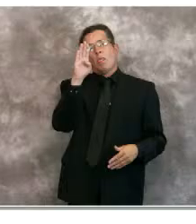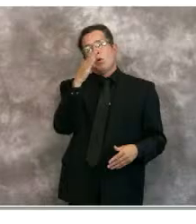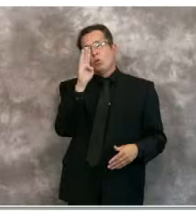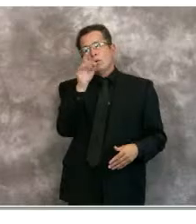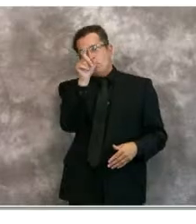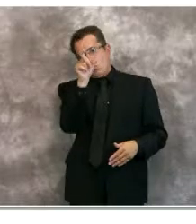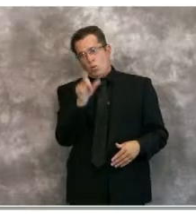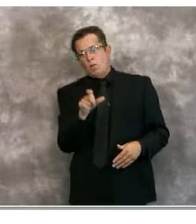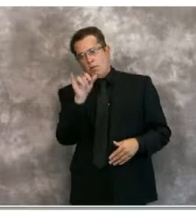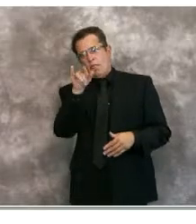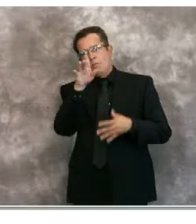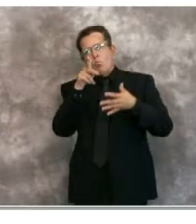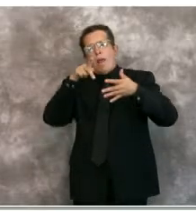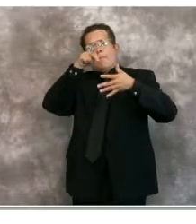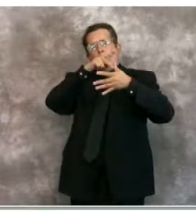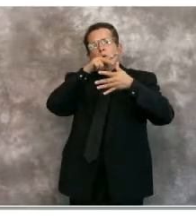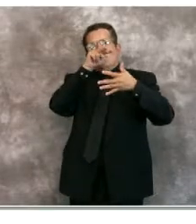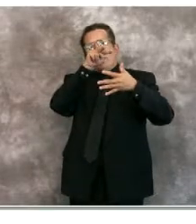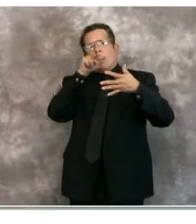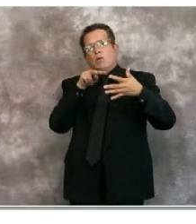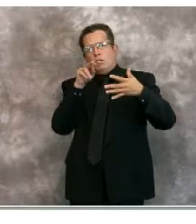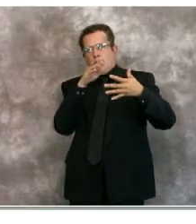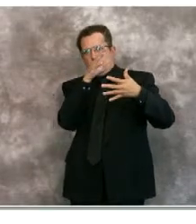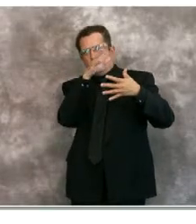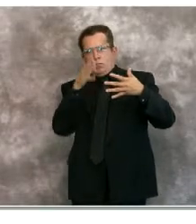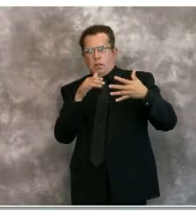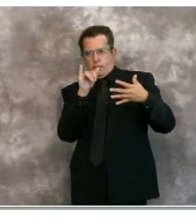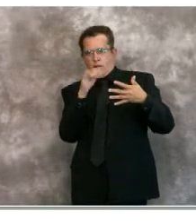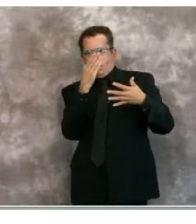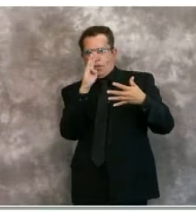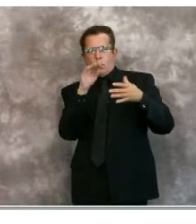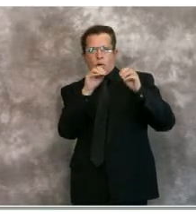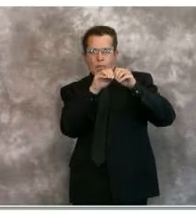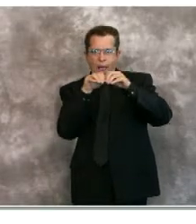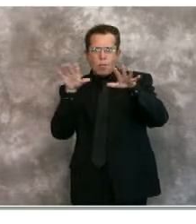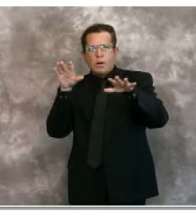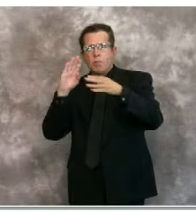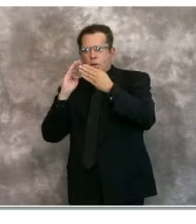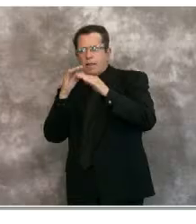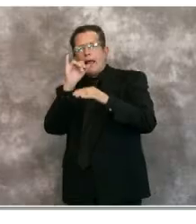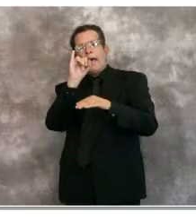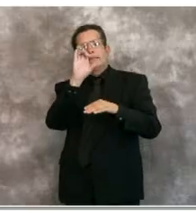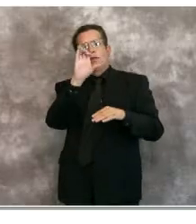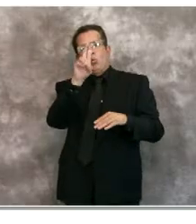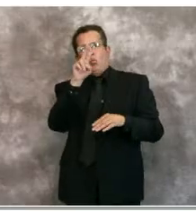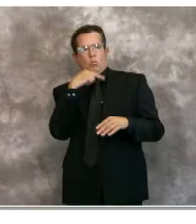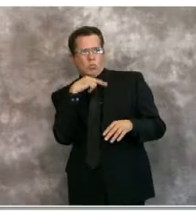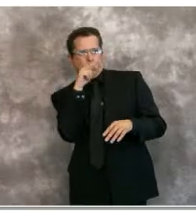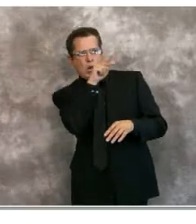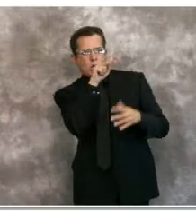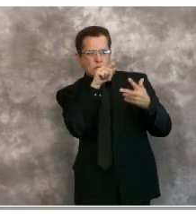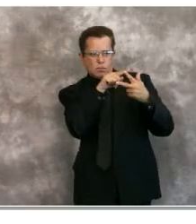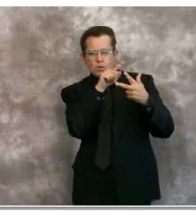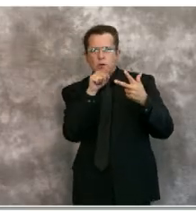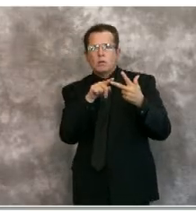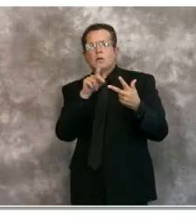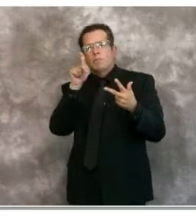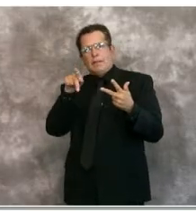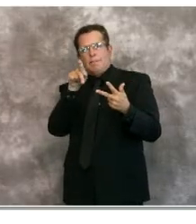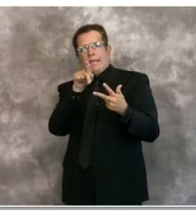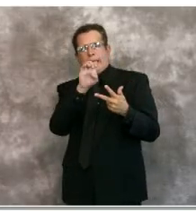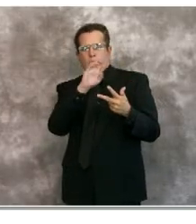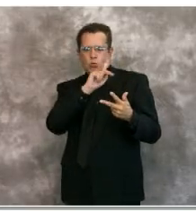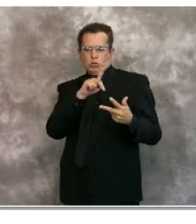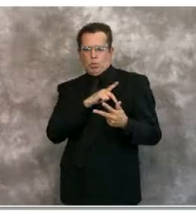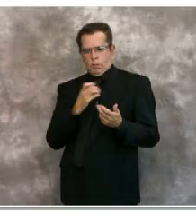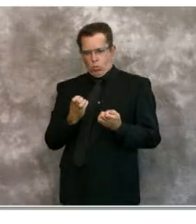of primary metrics that we look at: community outbreaks, ICU capacity, and personal protective